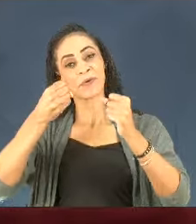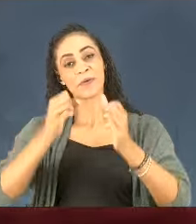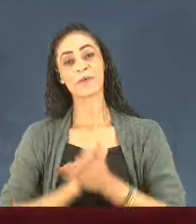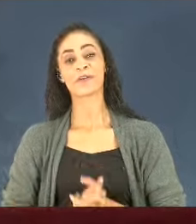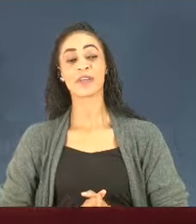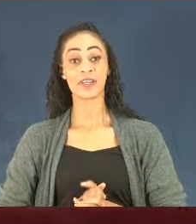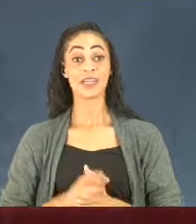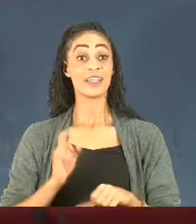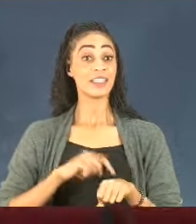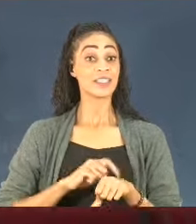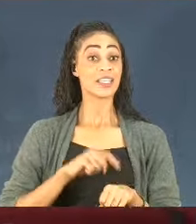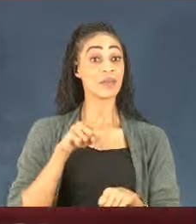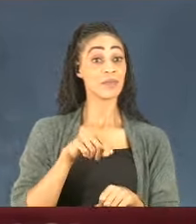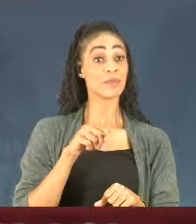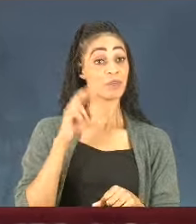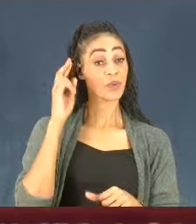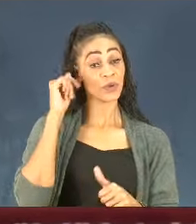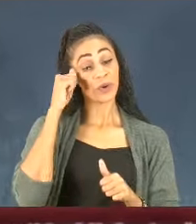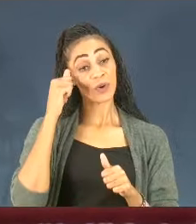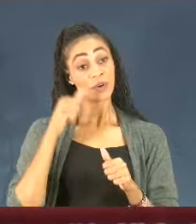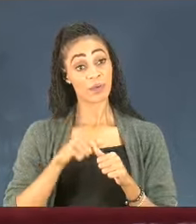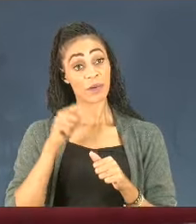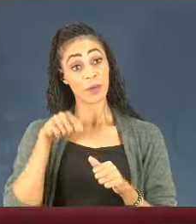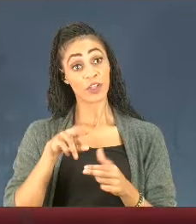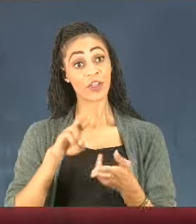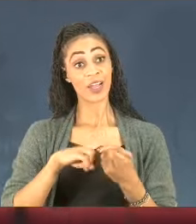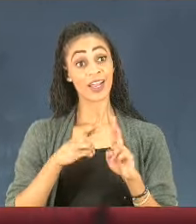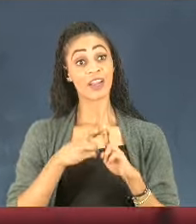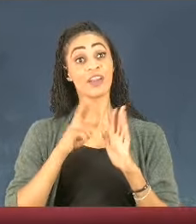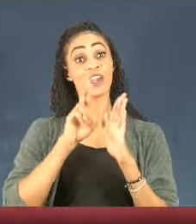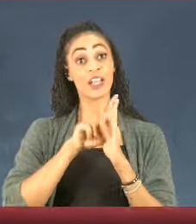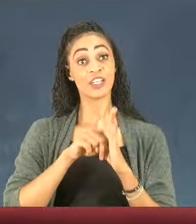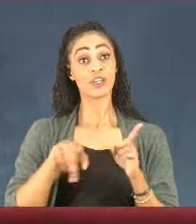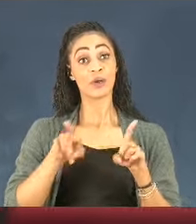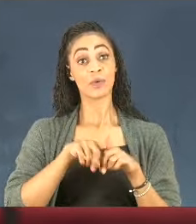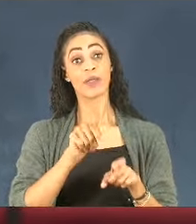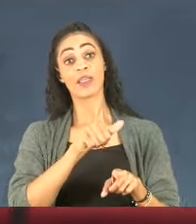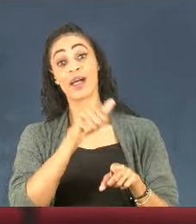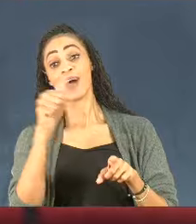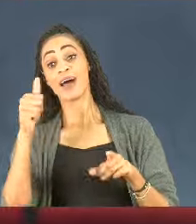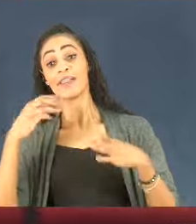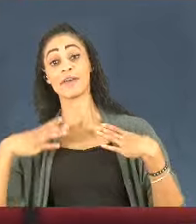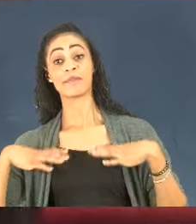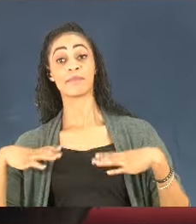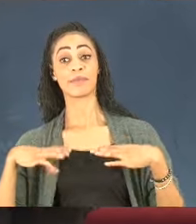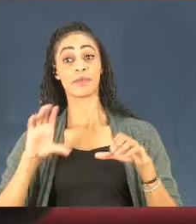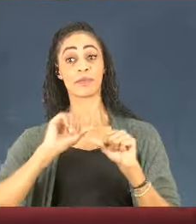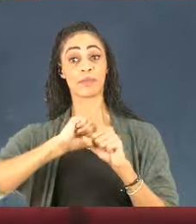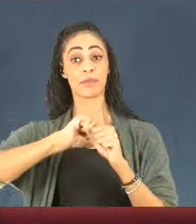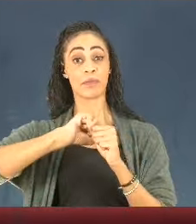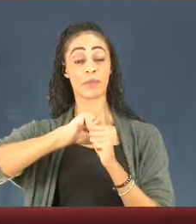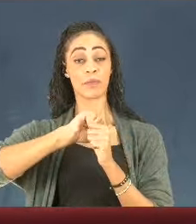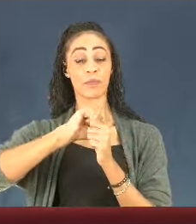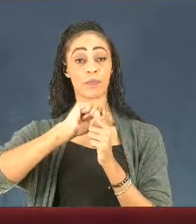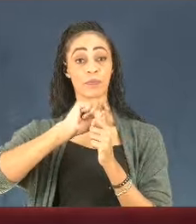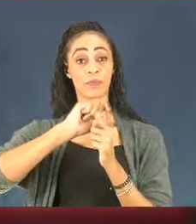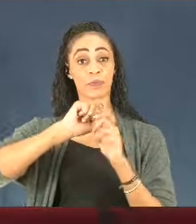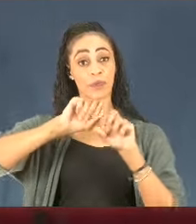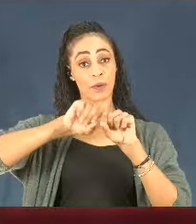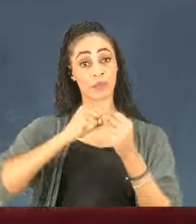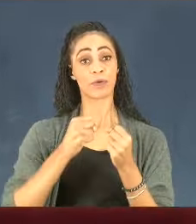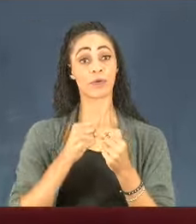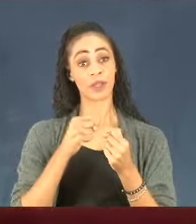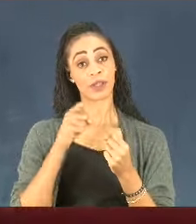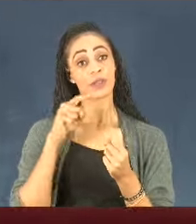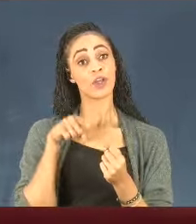When you remember that your relationship with other people was completely broken. So you need to remember that. But the other thing that you need